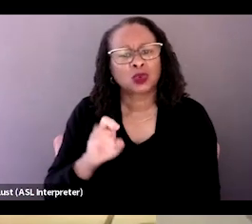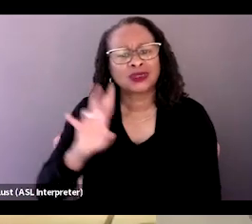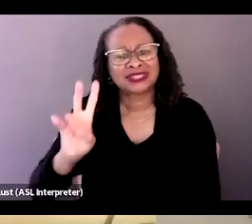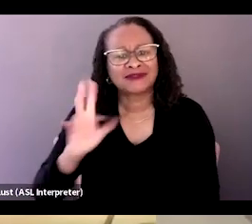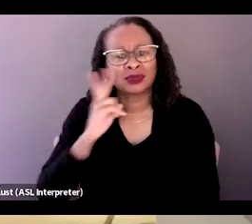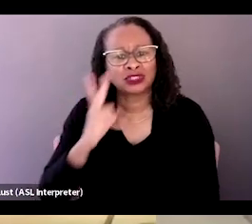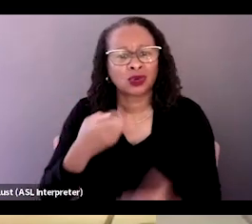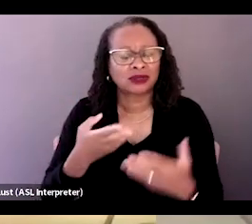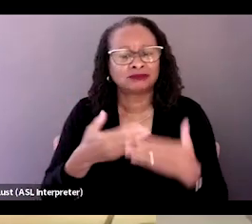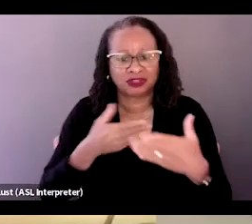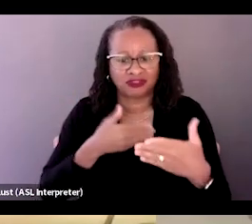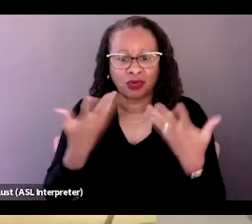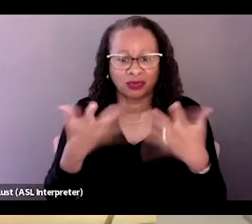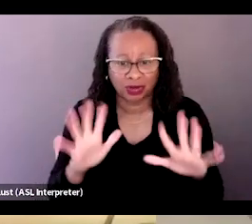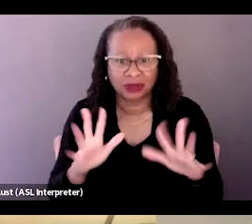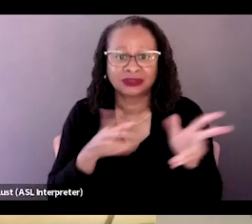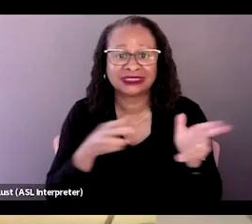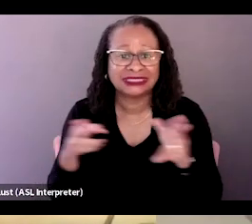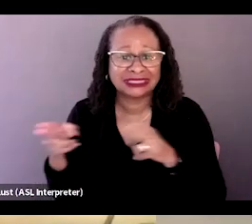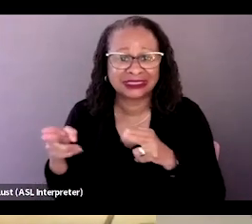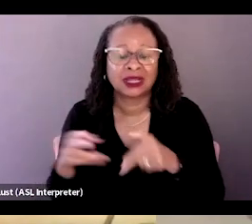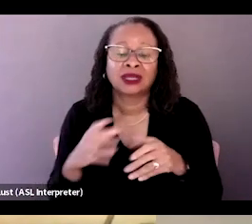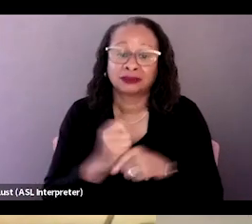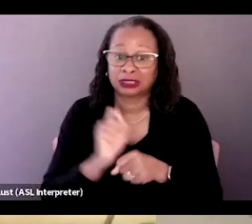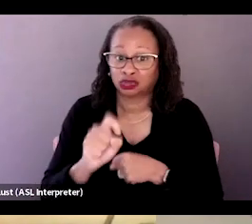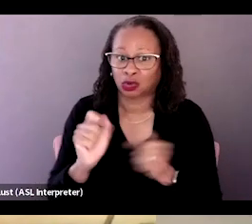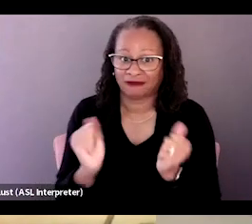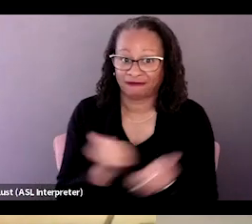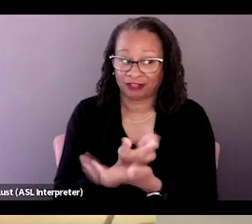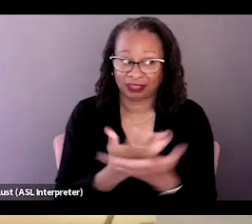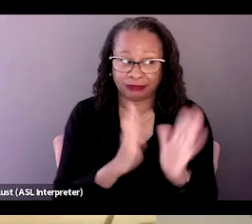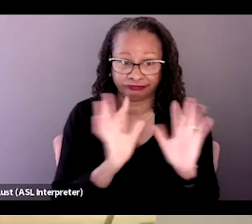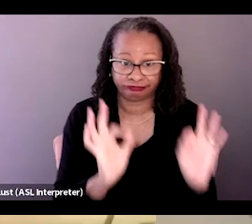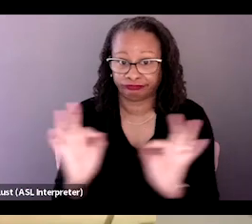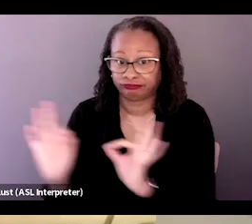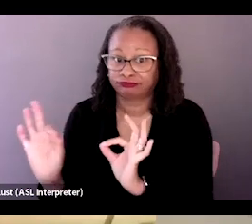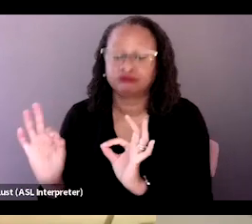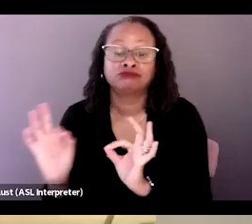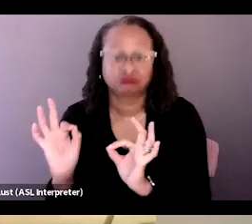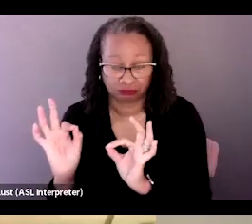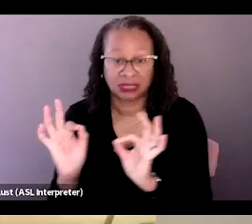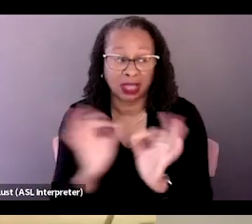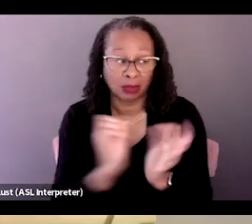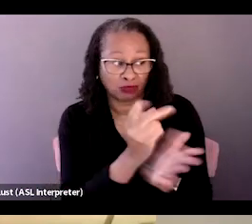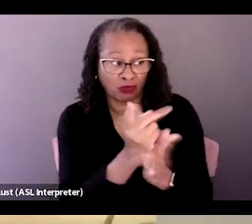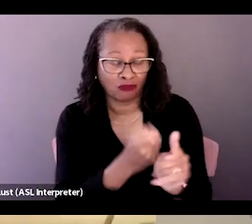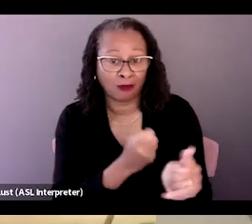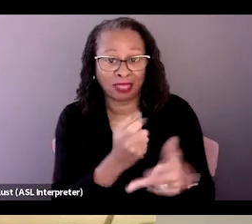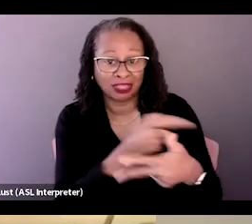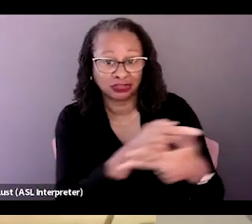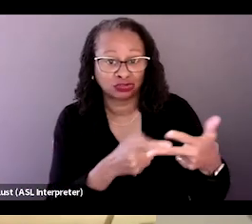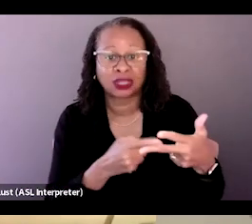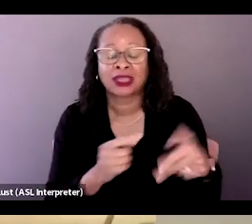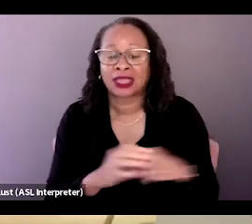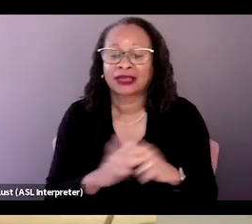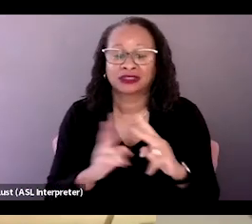before we completed the editing, just to make sure, you know, they were okay with everything. And it was an